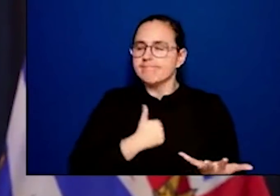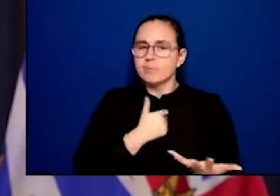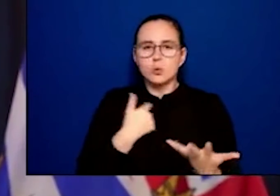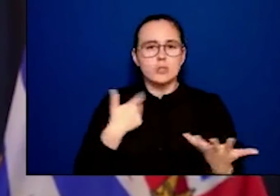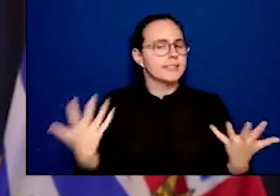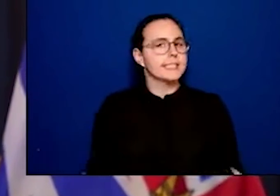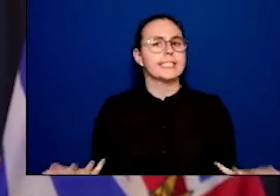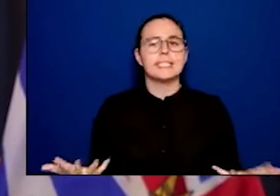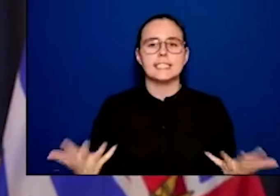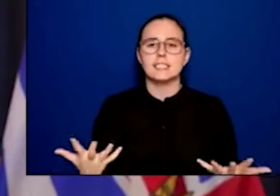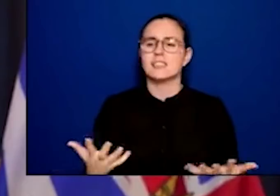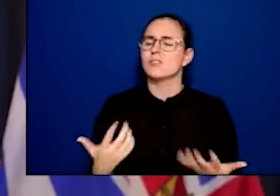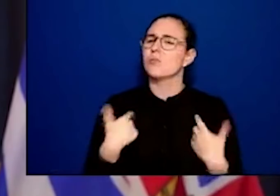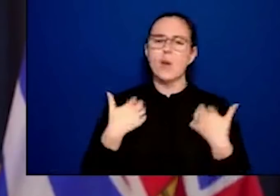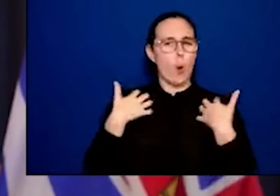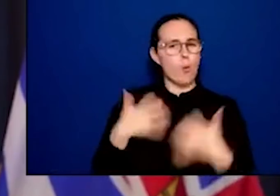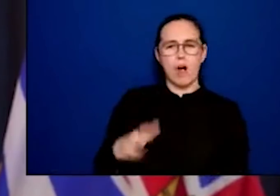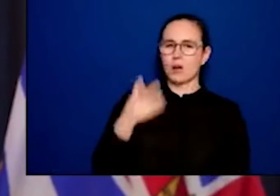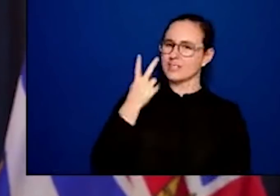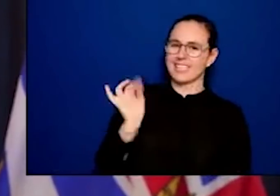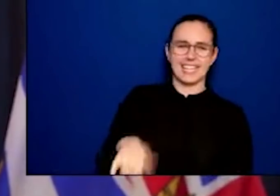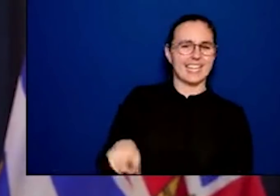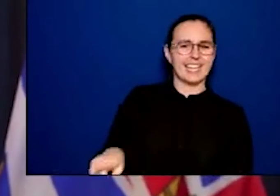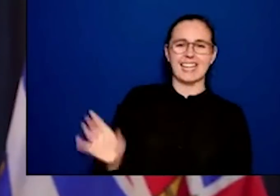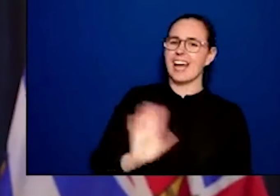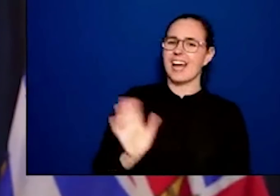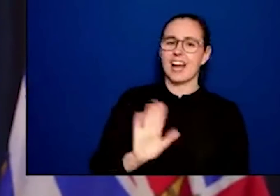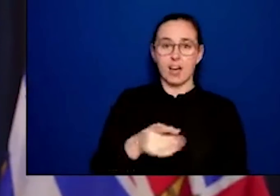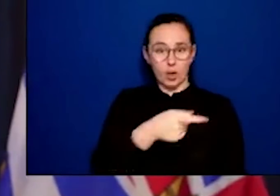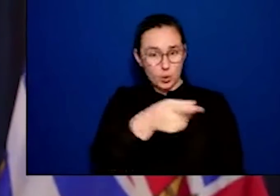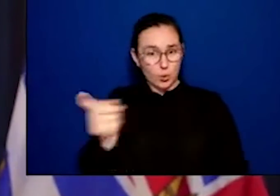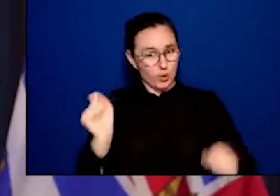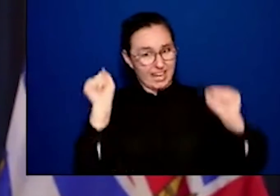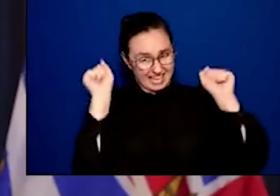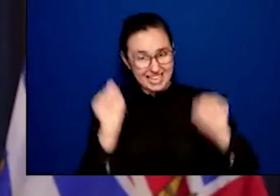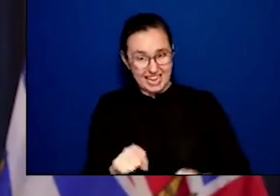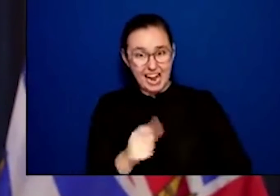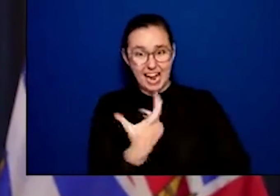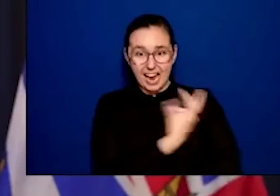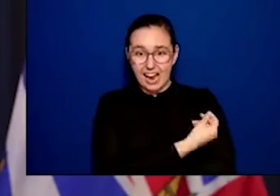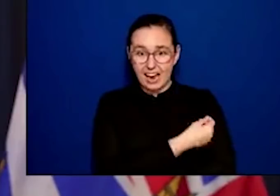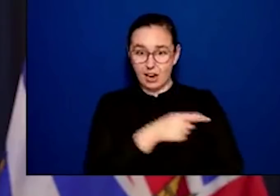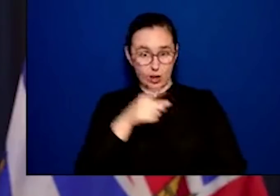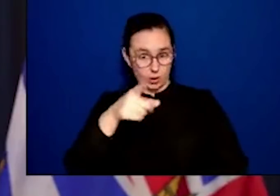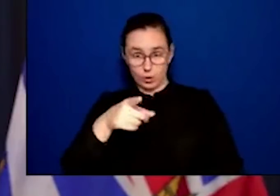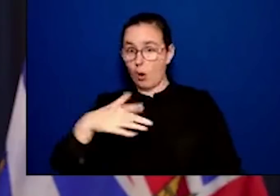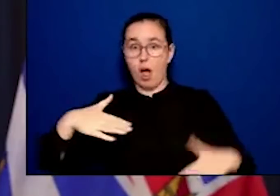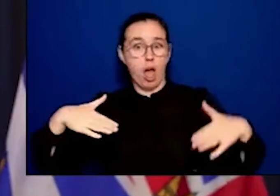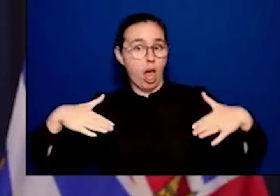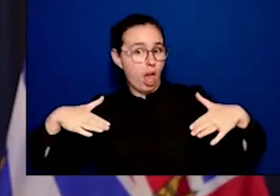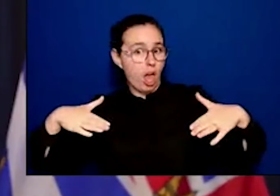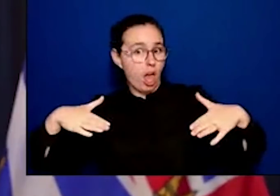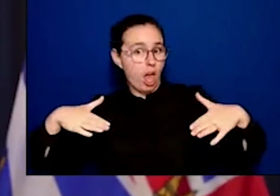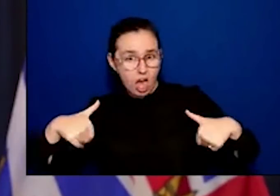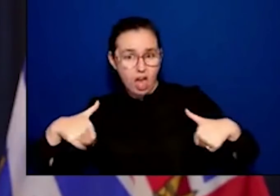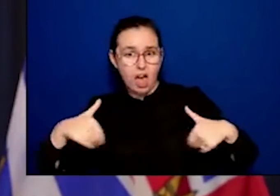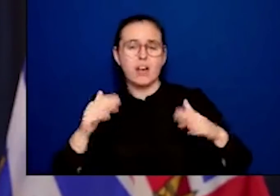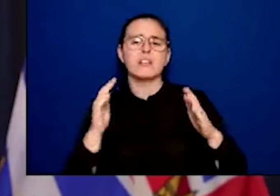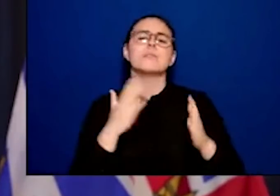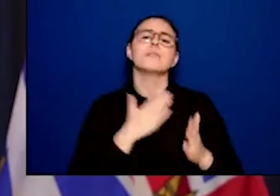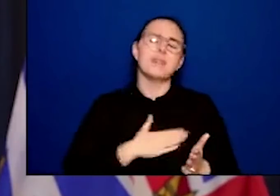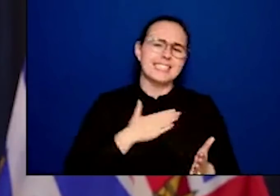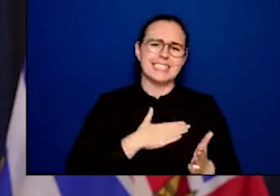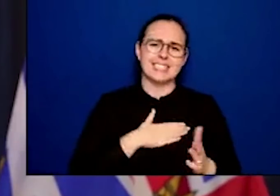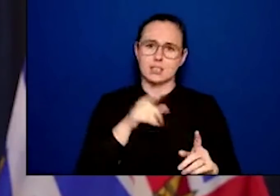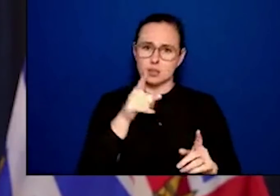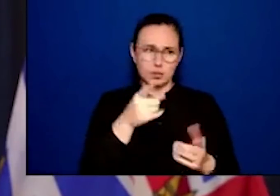vaccinated and have not decided to make this essential life and health-saving decision, I implore you to look around you, to